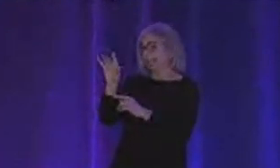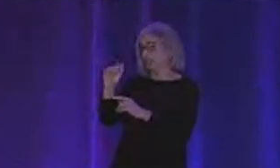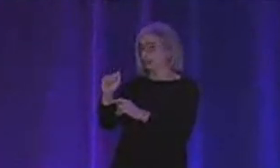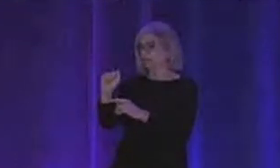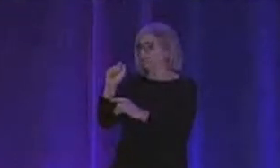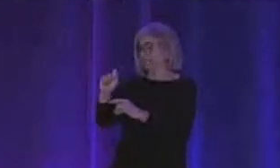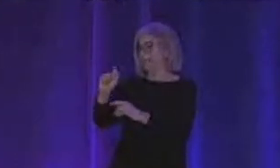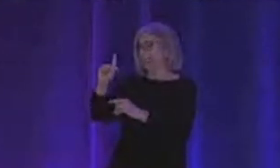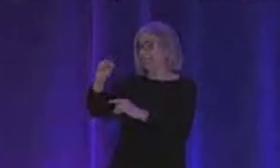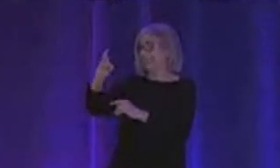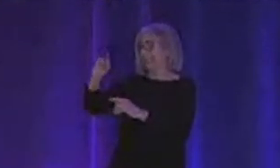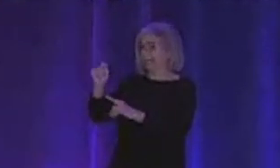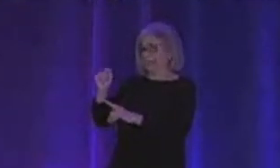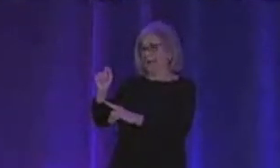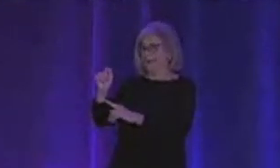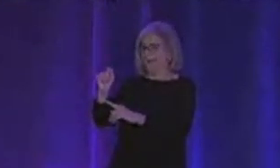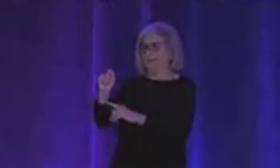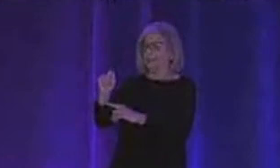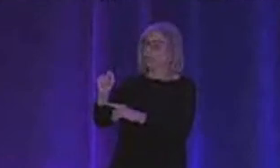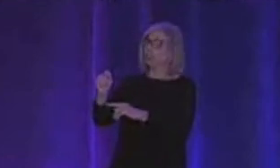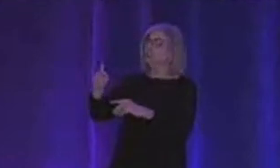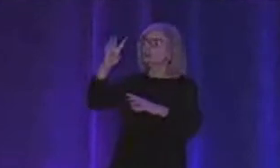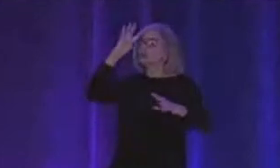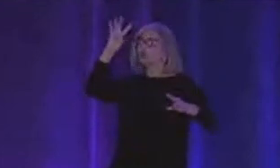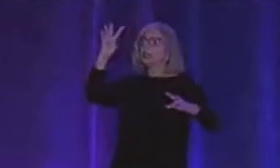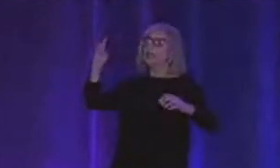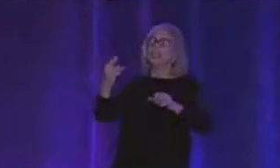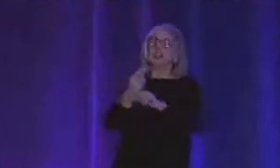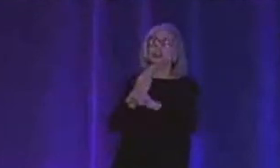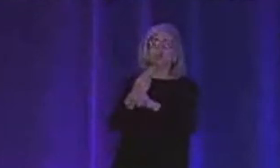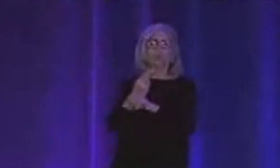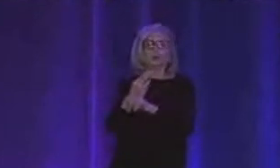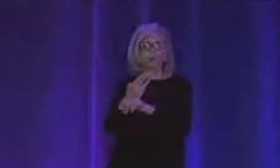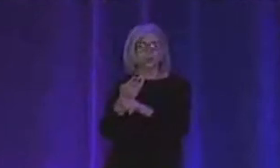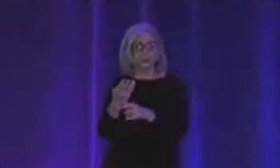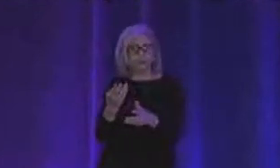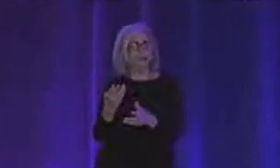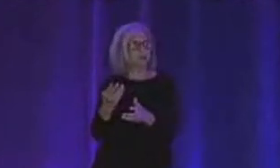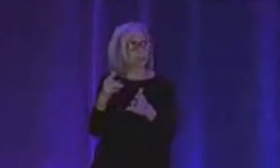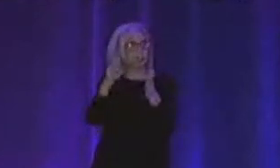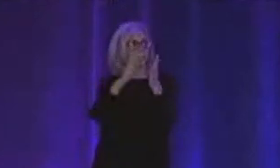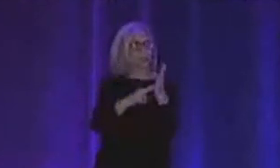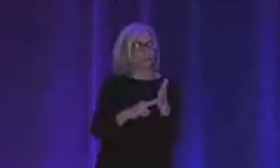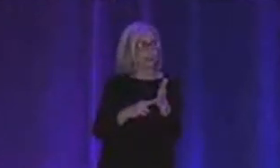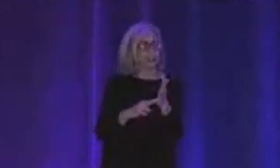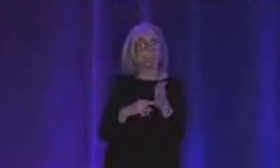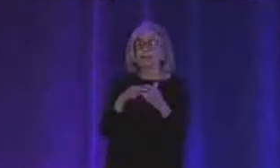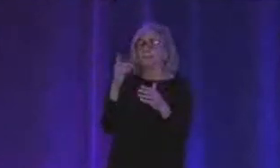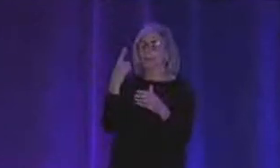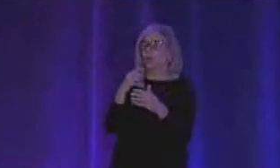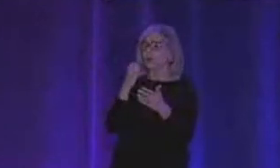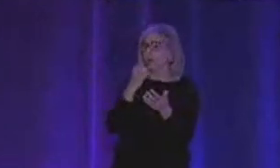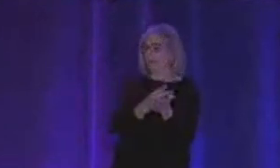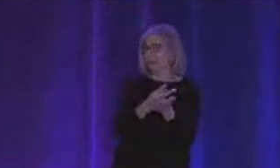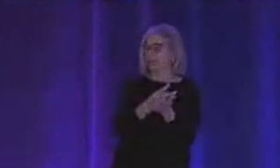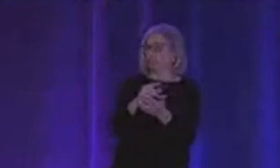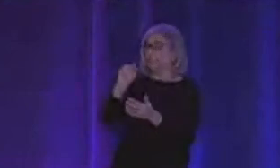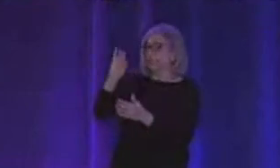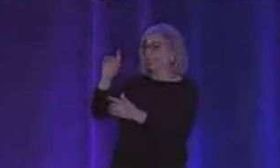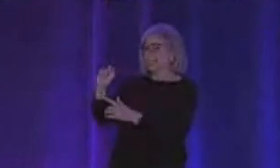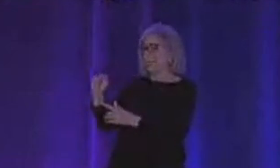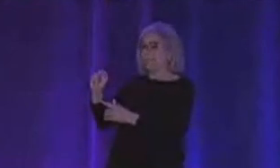navigator.credentials.get. So create is used when you're registering a website to the authenticator, and then get is used when